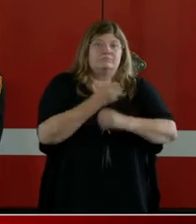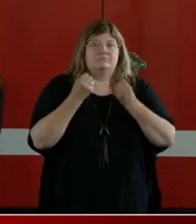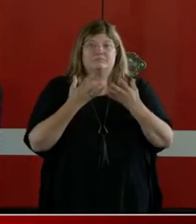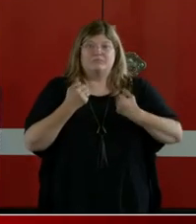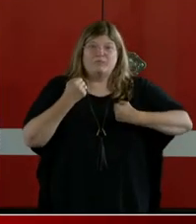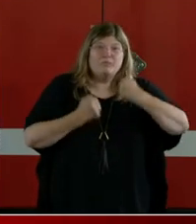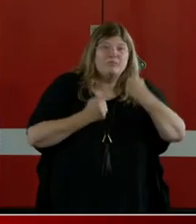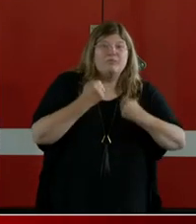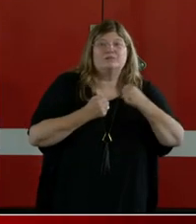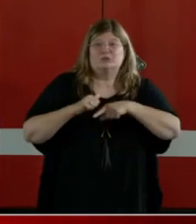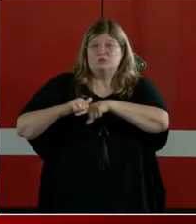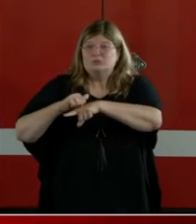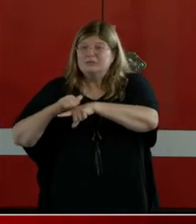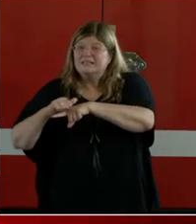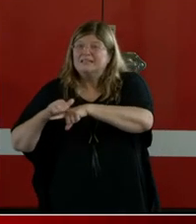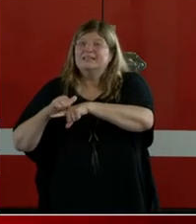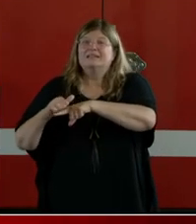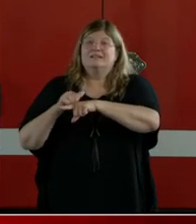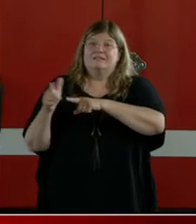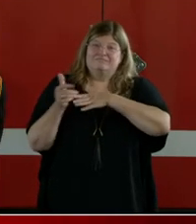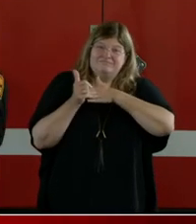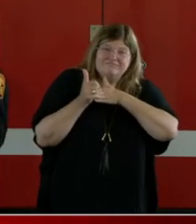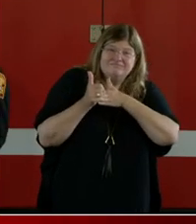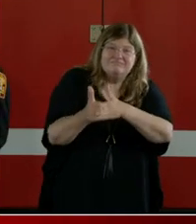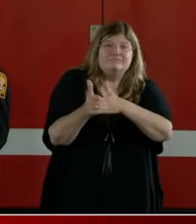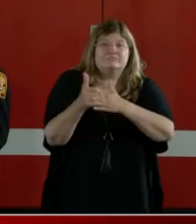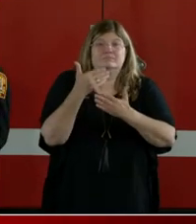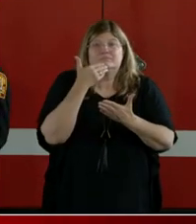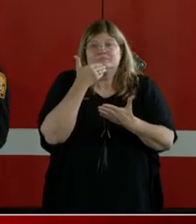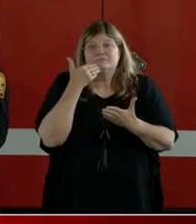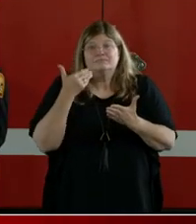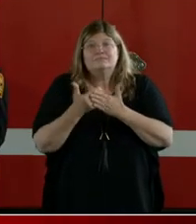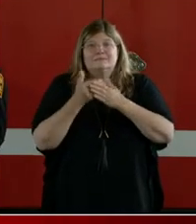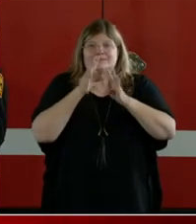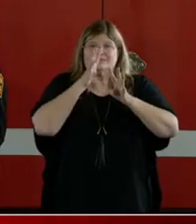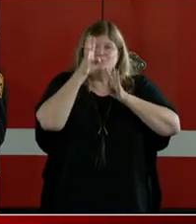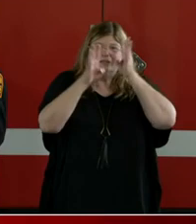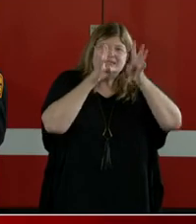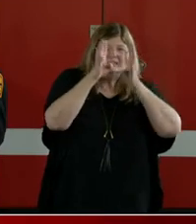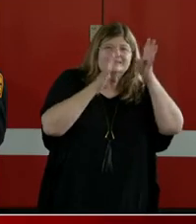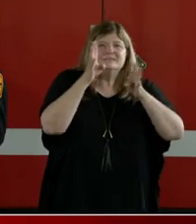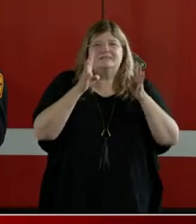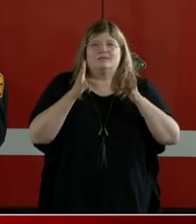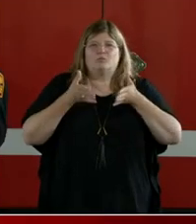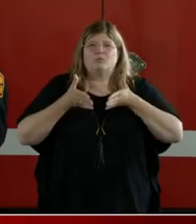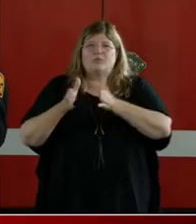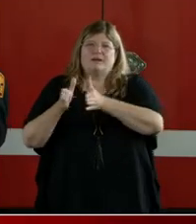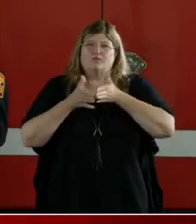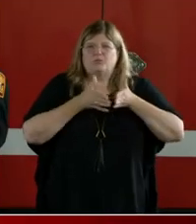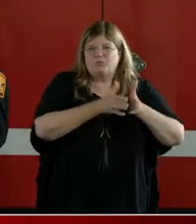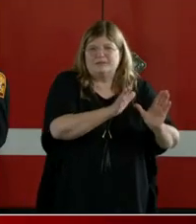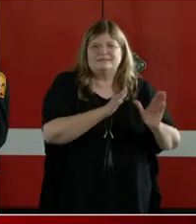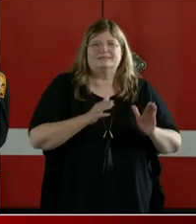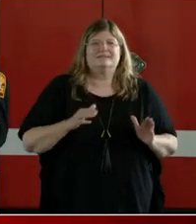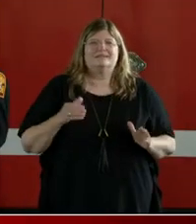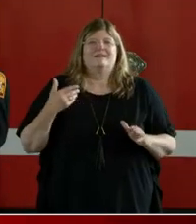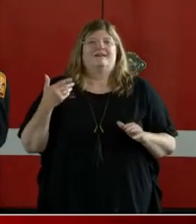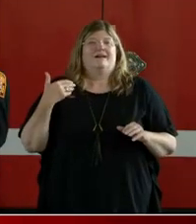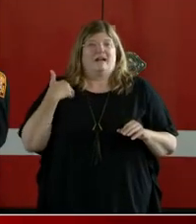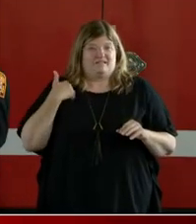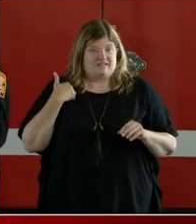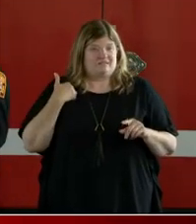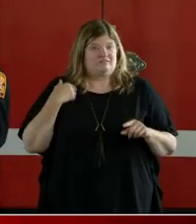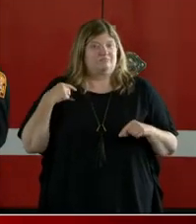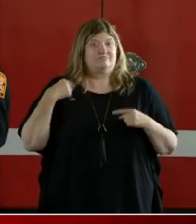and spearheaded innovative initiatives that keep our community engaged, like the Hands on Heart CPR